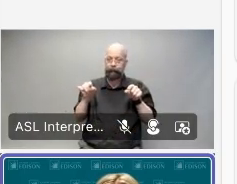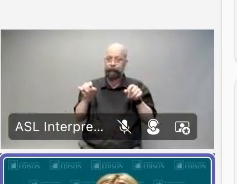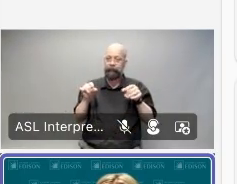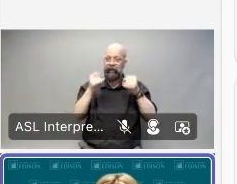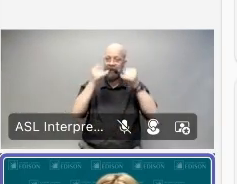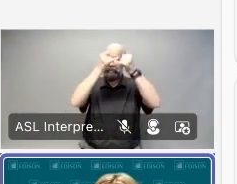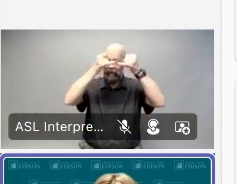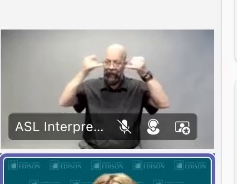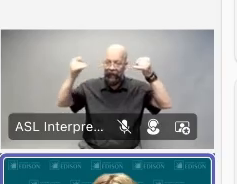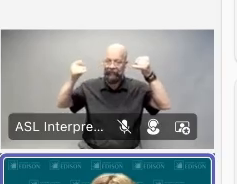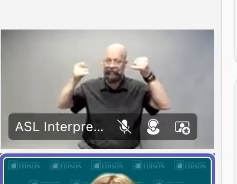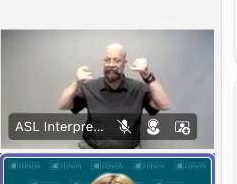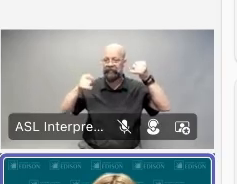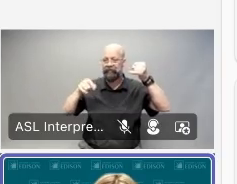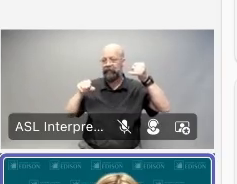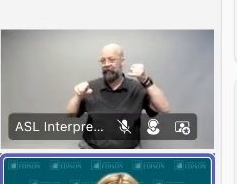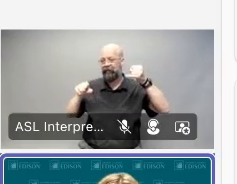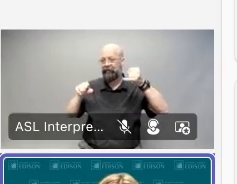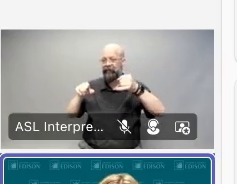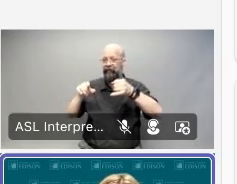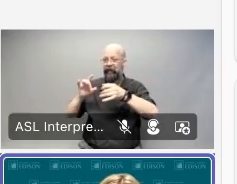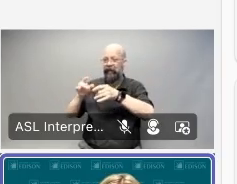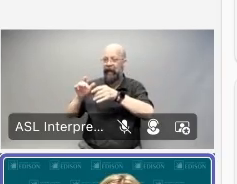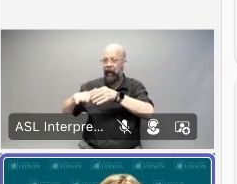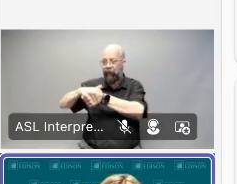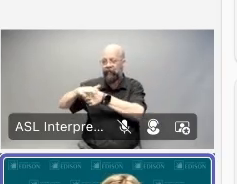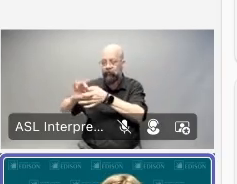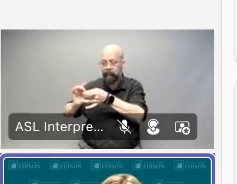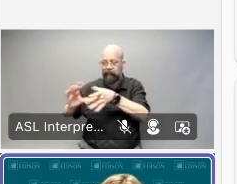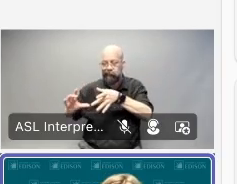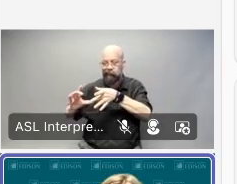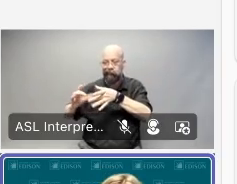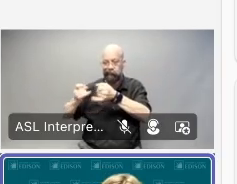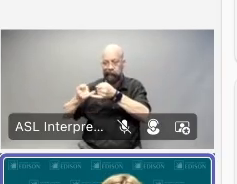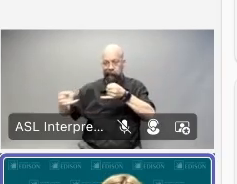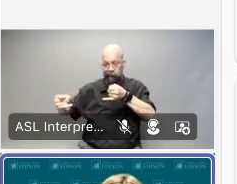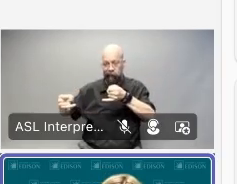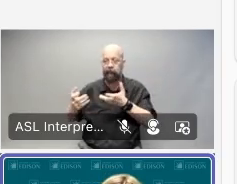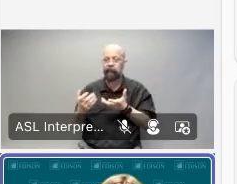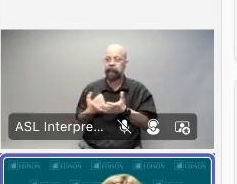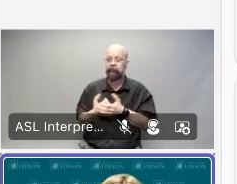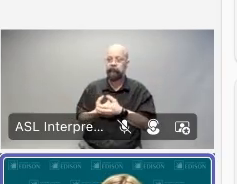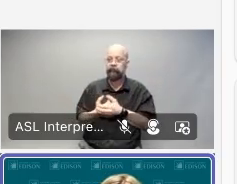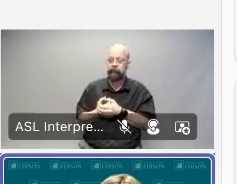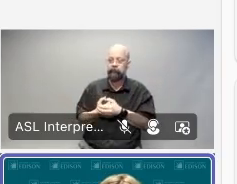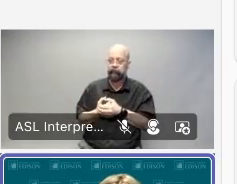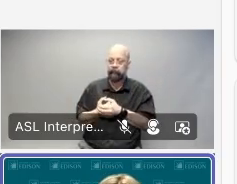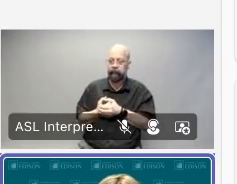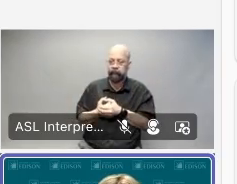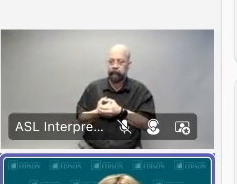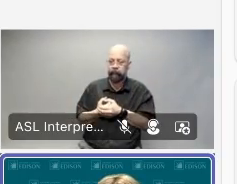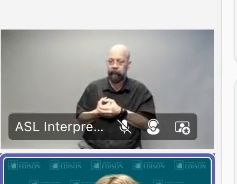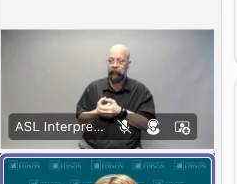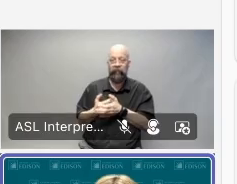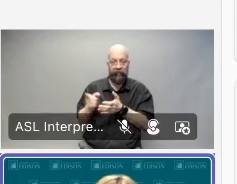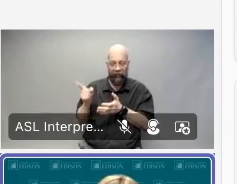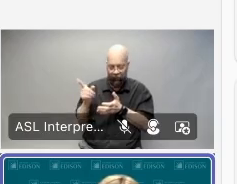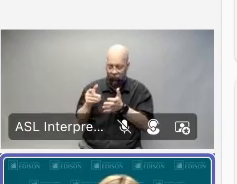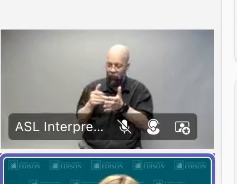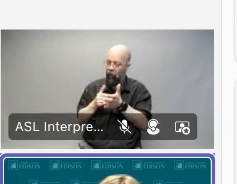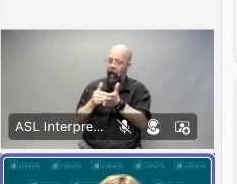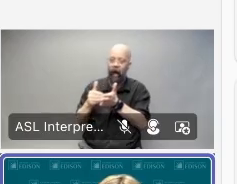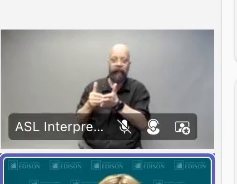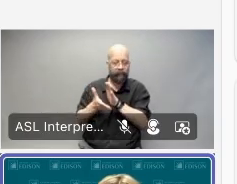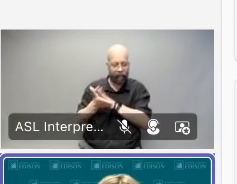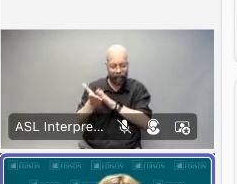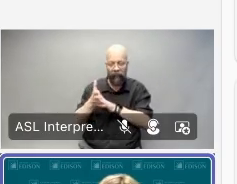traverse Tier 3 fire hazard areas, and Wildfire Aviation routinely operates in those